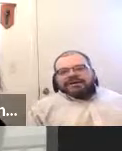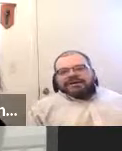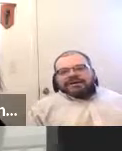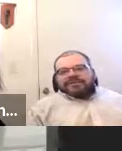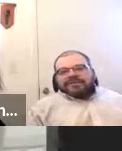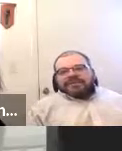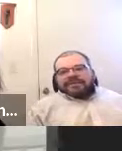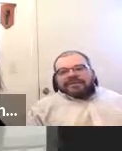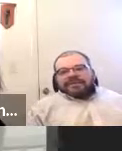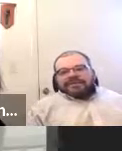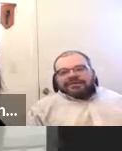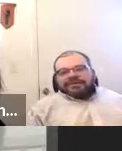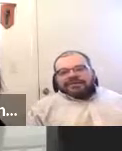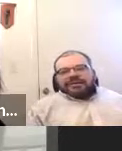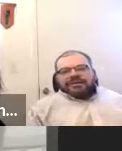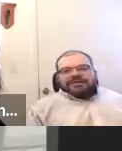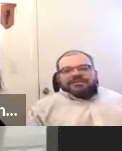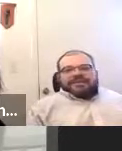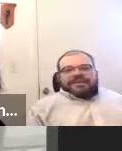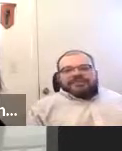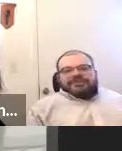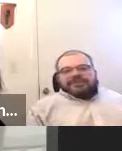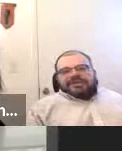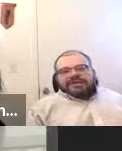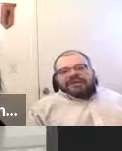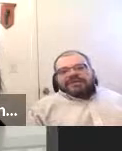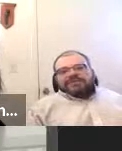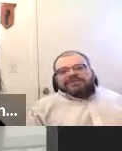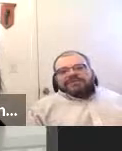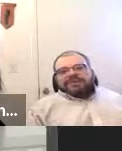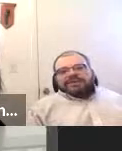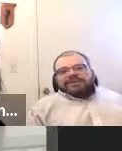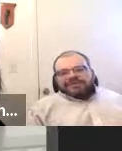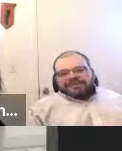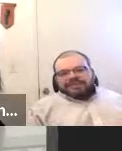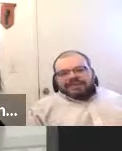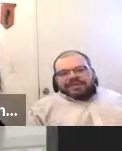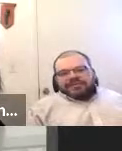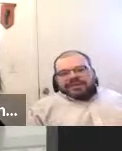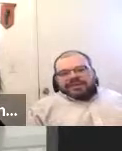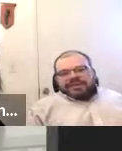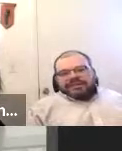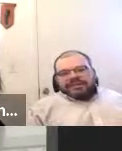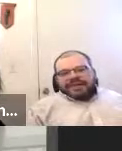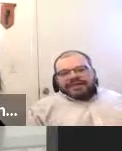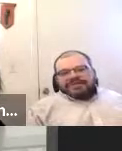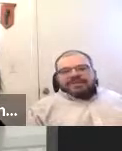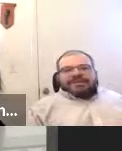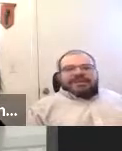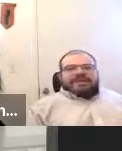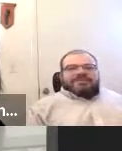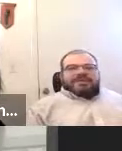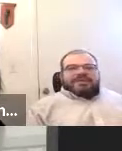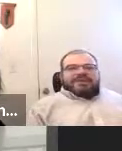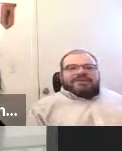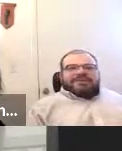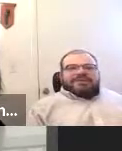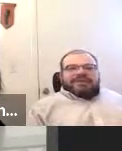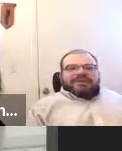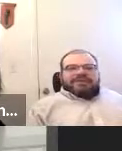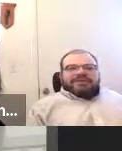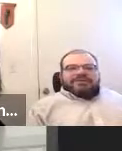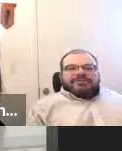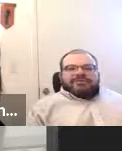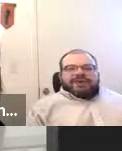but for many people, that is, what they choose, and so we can see marriage penalties as a